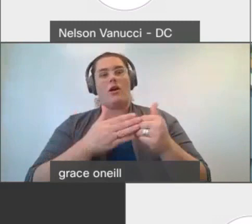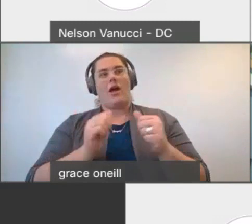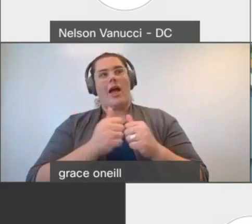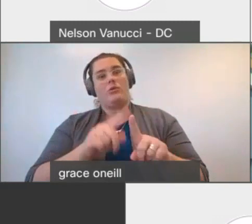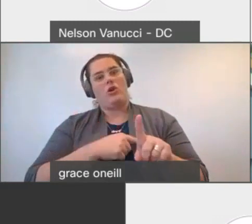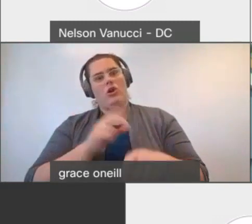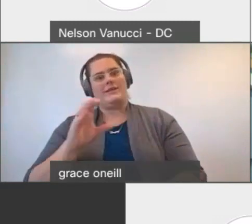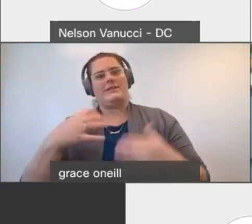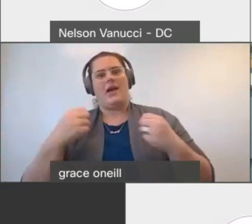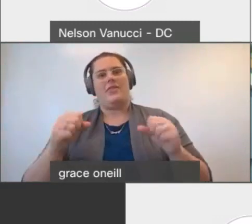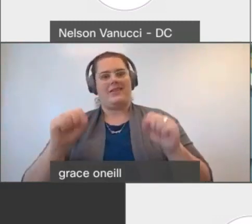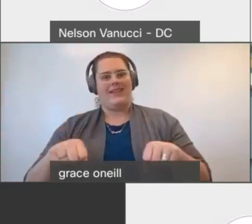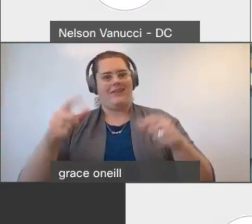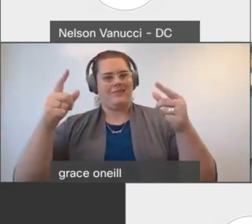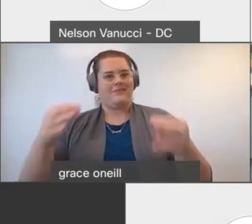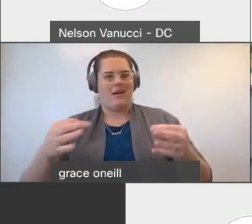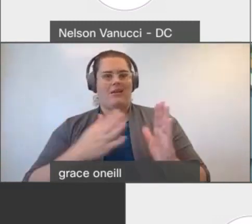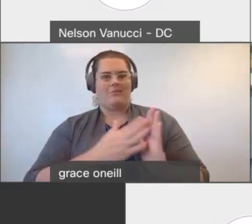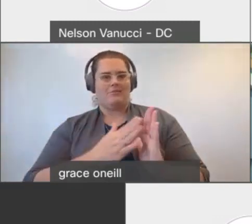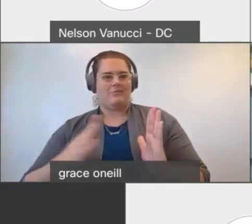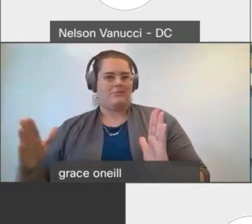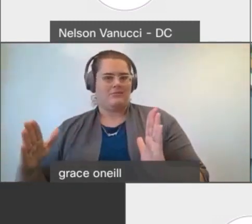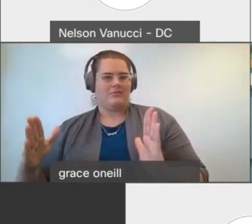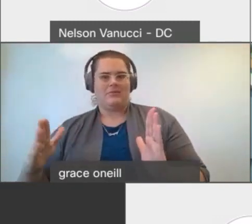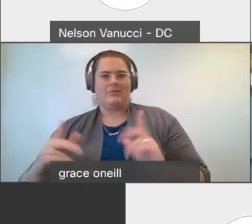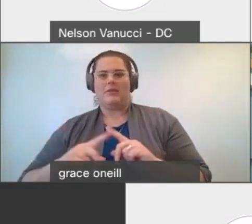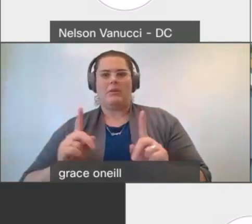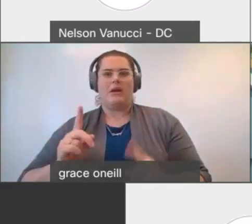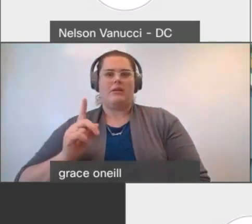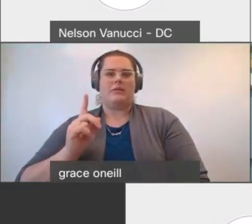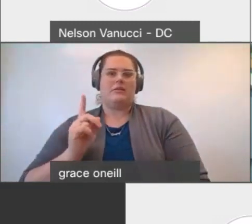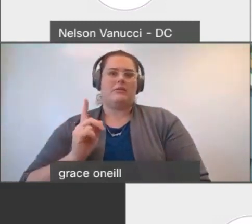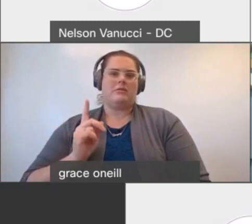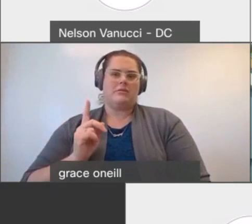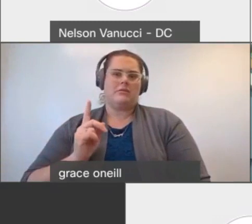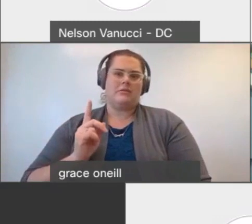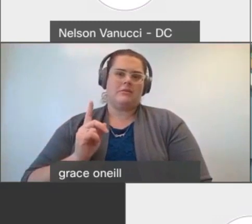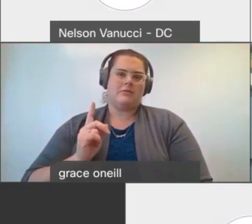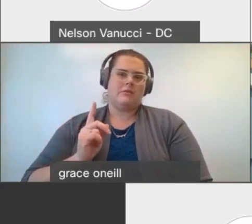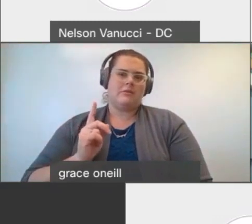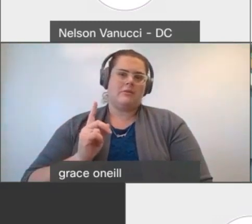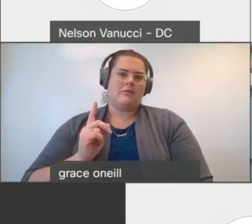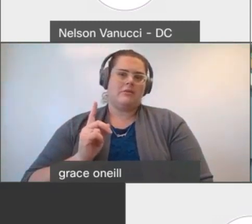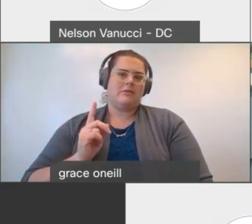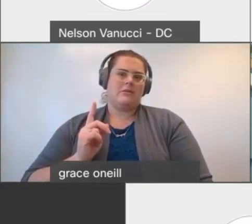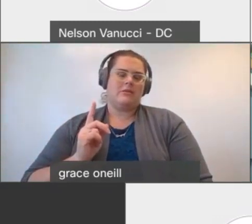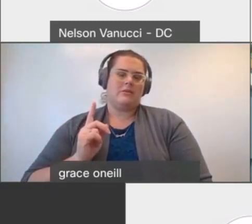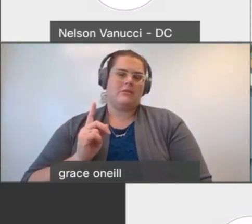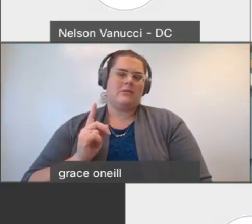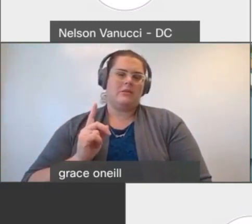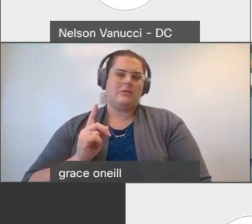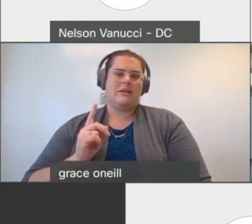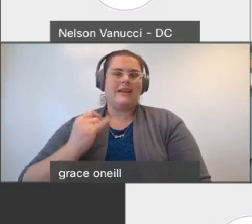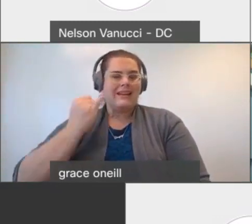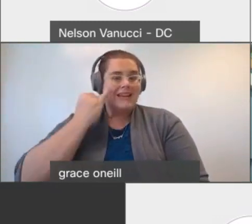to make the determination. If 15 days in, they get their exemption declined and they don't inform